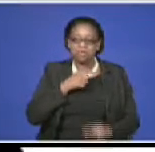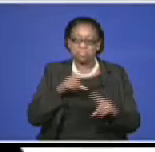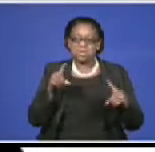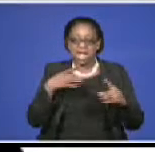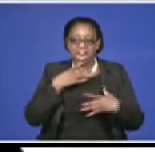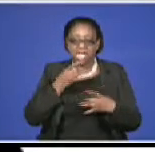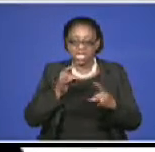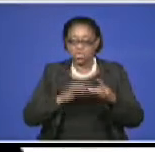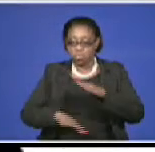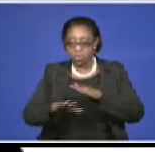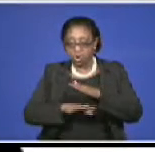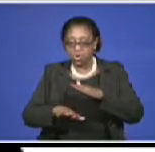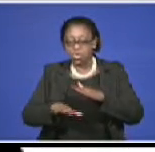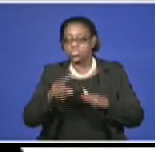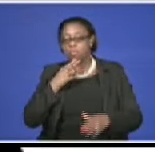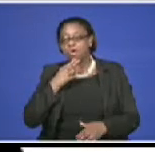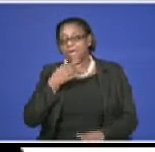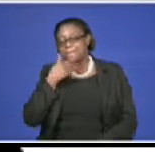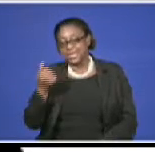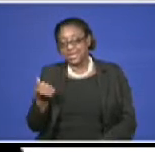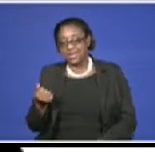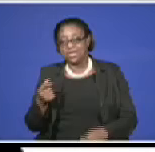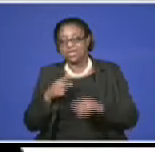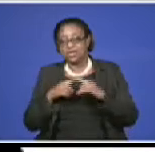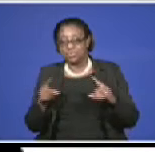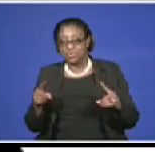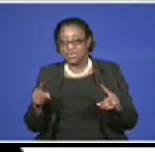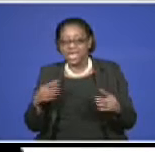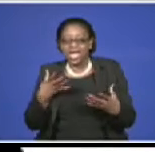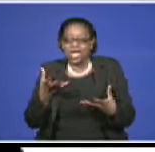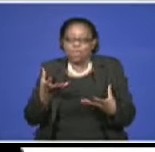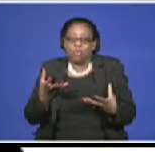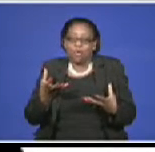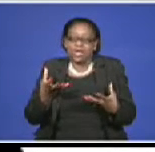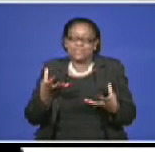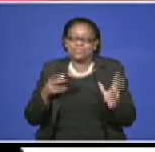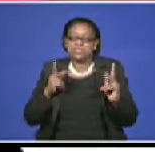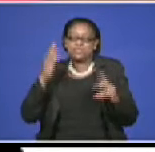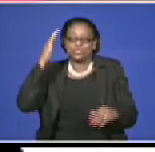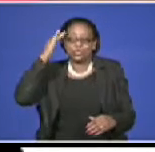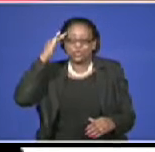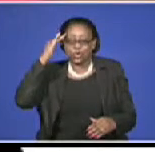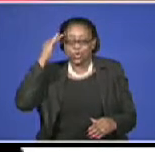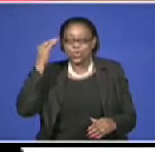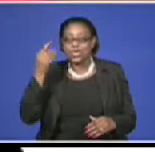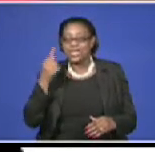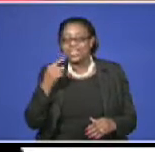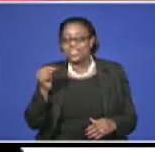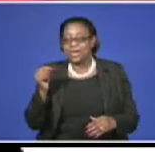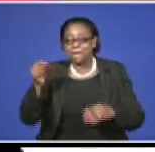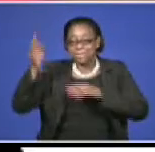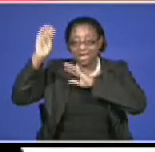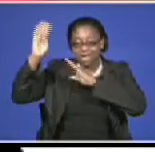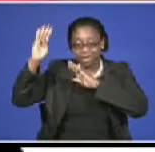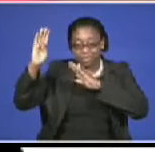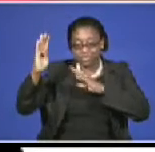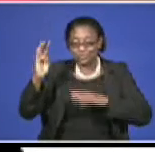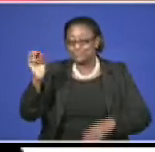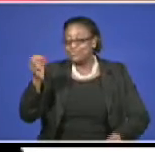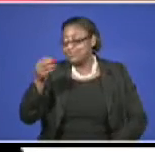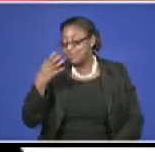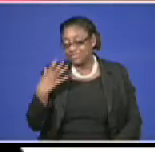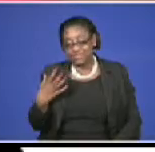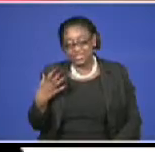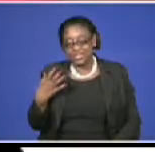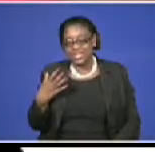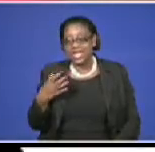underwater. Ultimately, he says he just wants to expose the beauty of the Bahamas. I just enjoy being in the water, and also